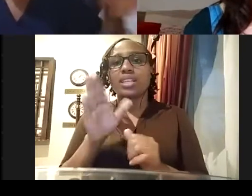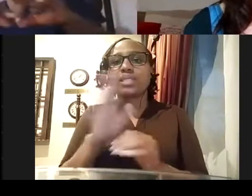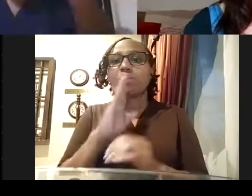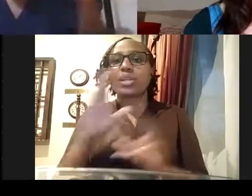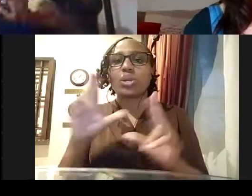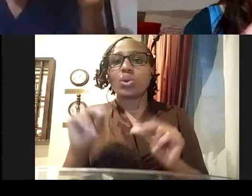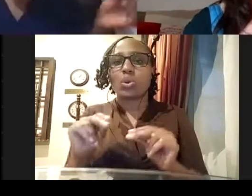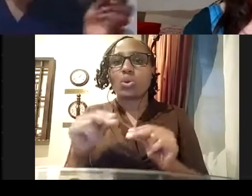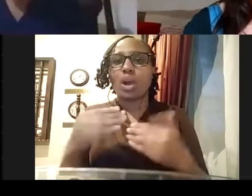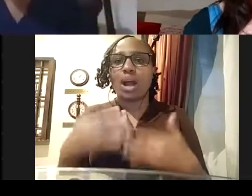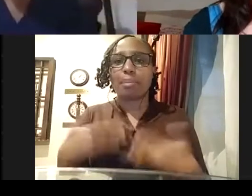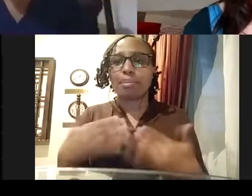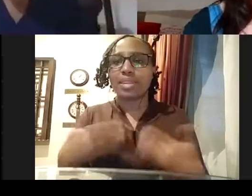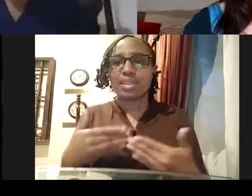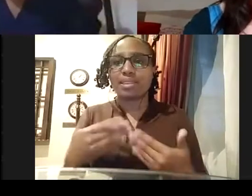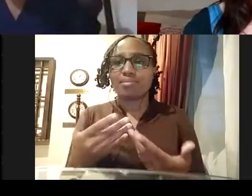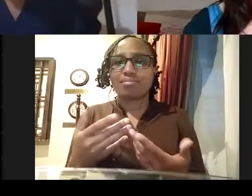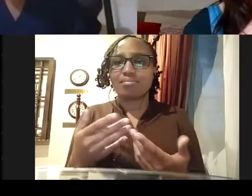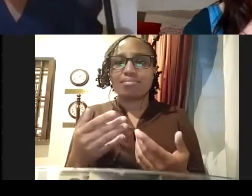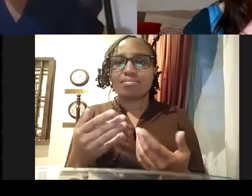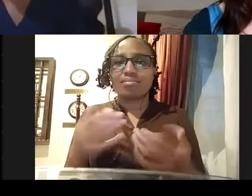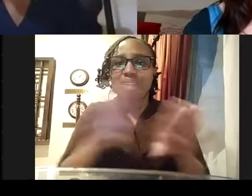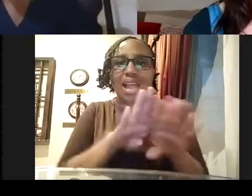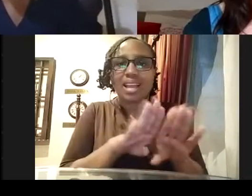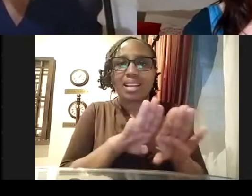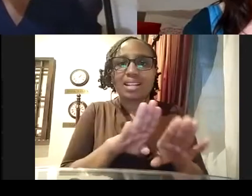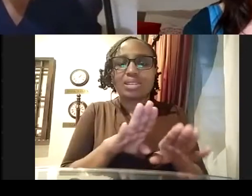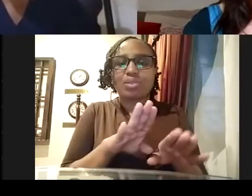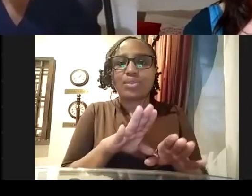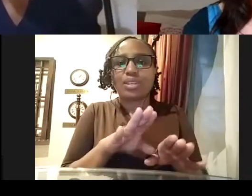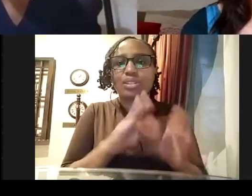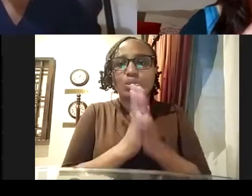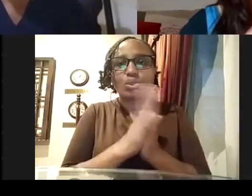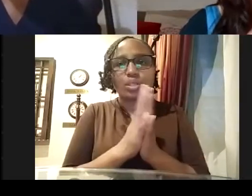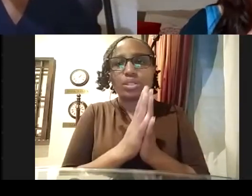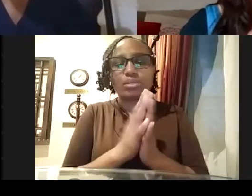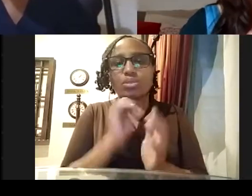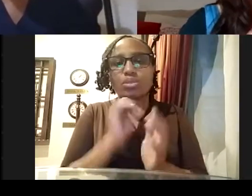happy bow at the end of the story. And I don't think there's gonna be one for a really long time.